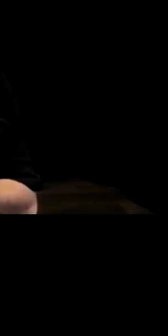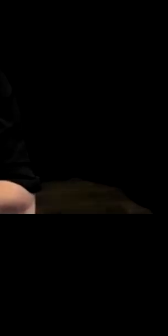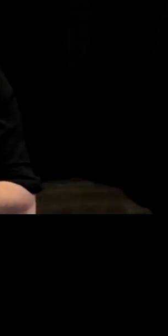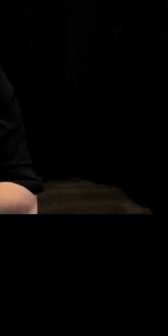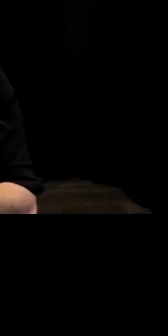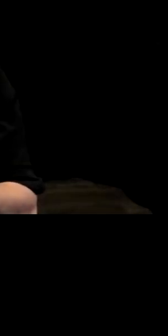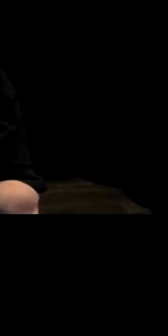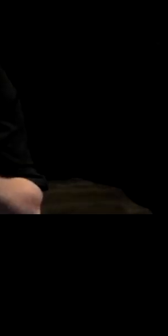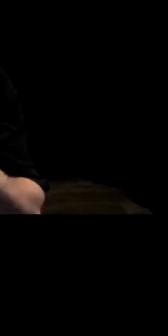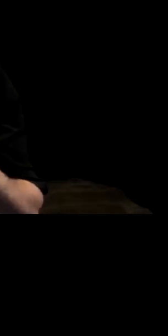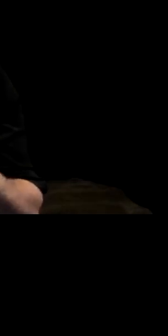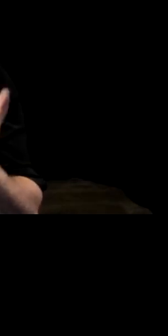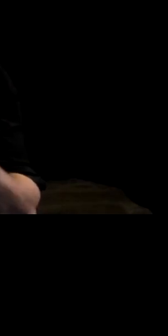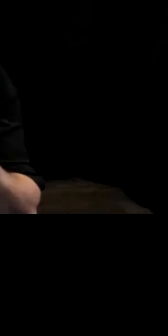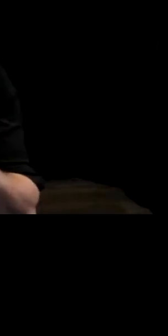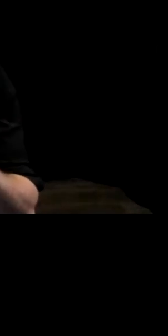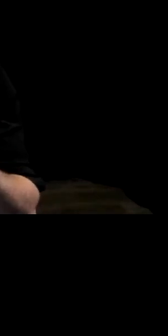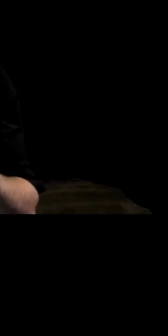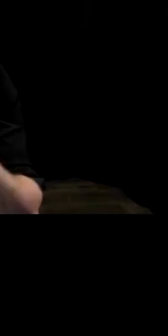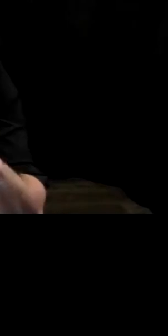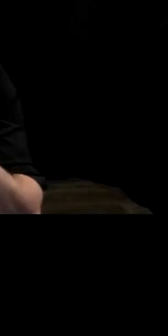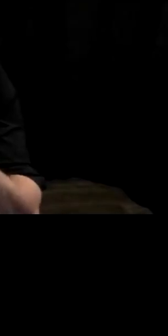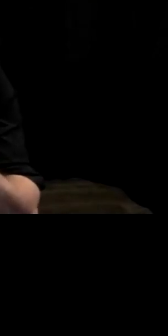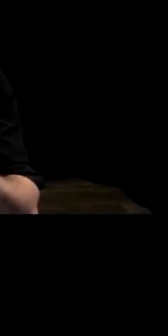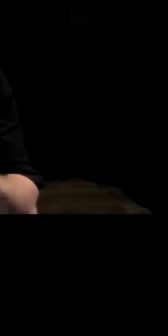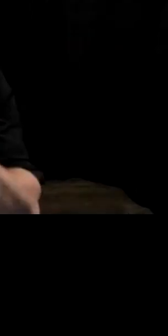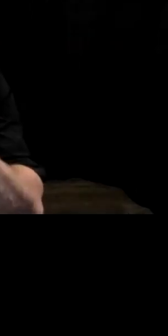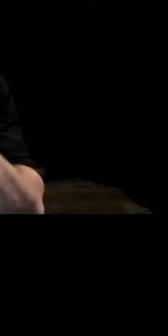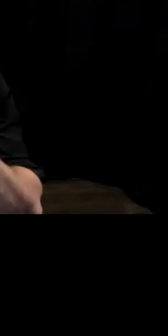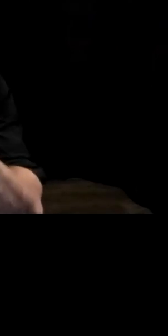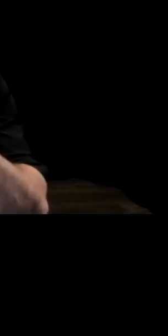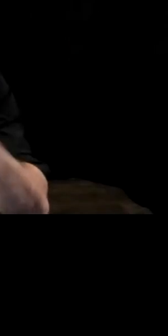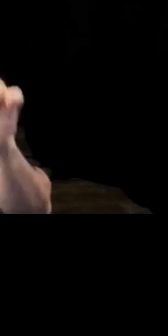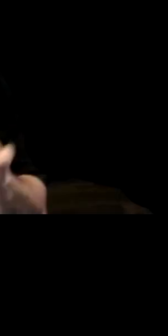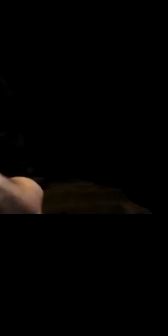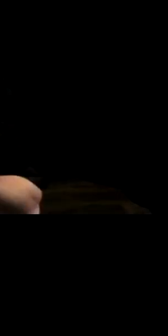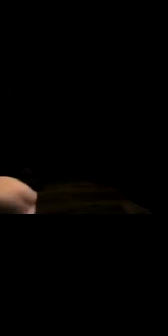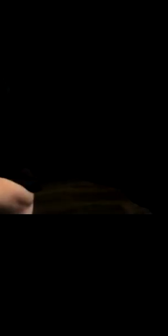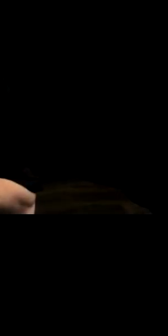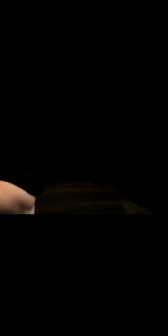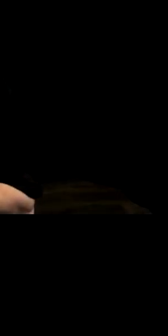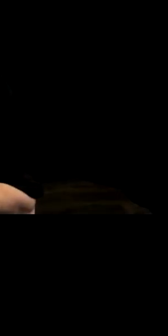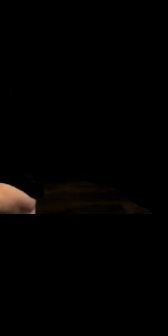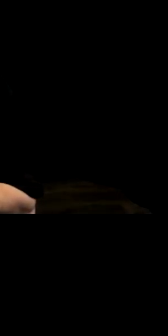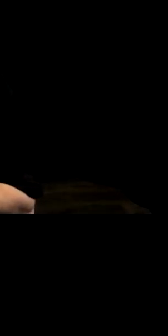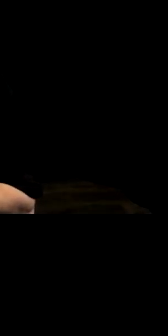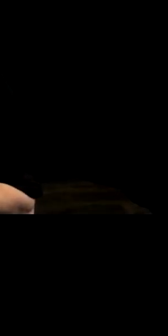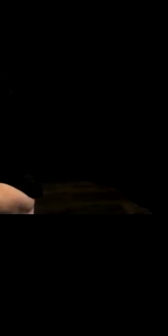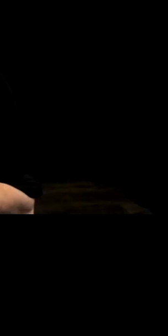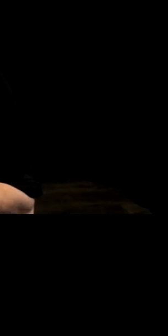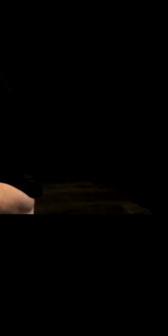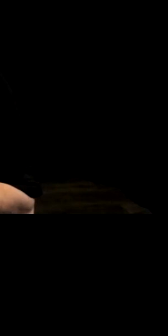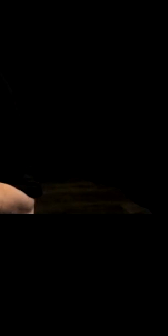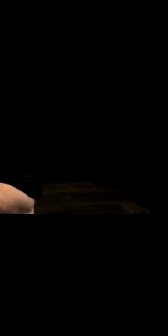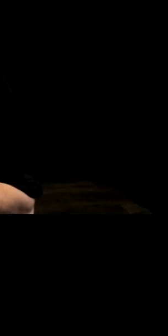meeting talking on this very same topic, the no wrong door system. We have my slides. Yeah,